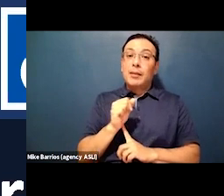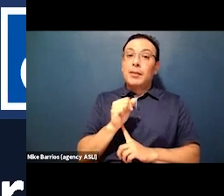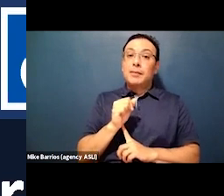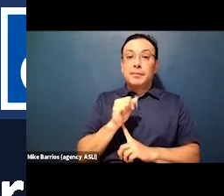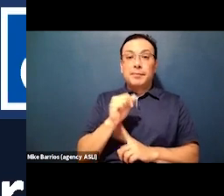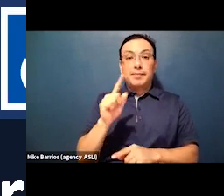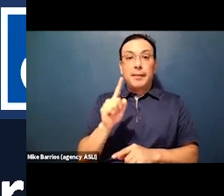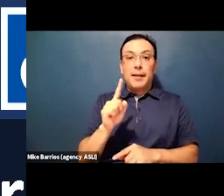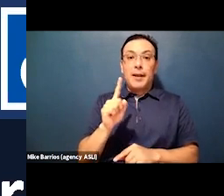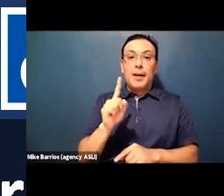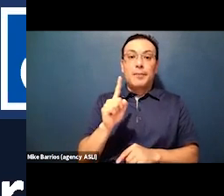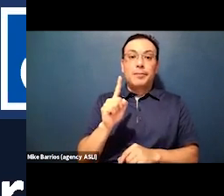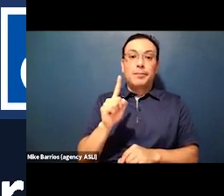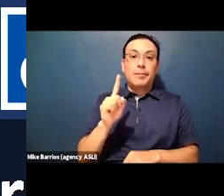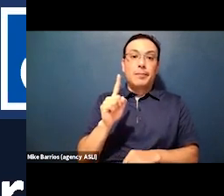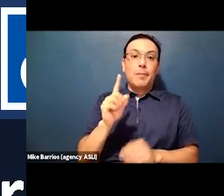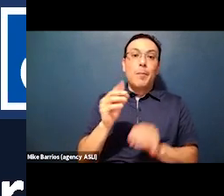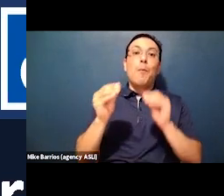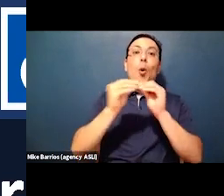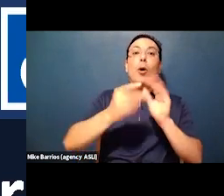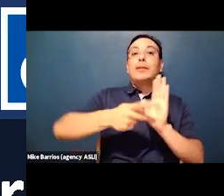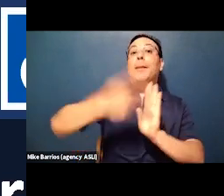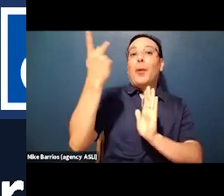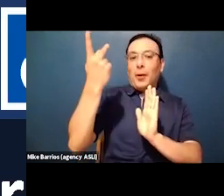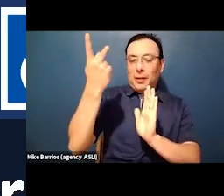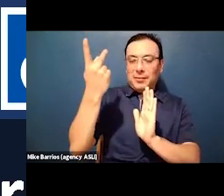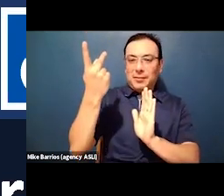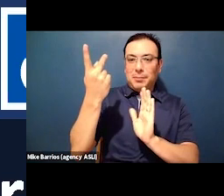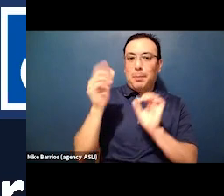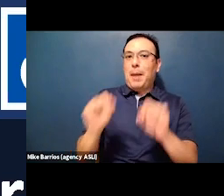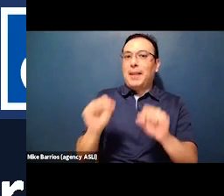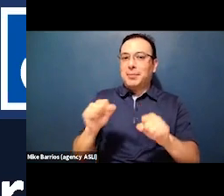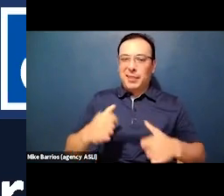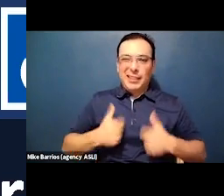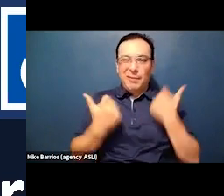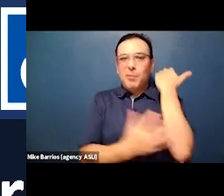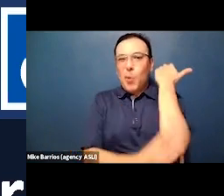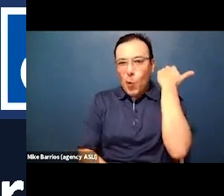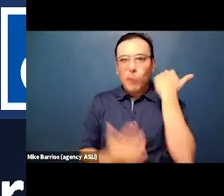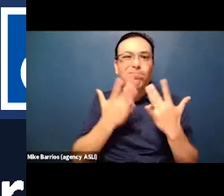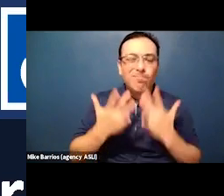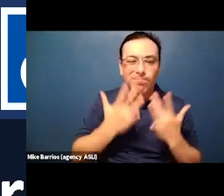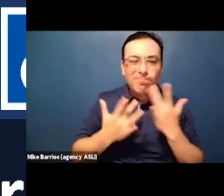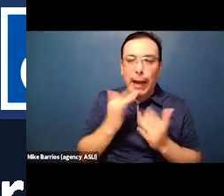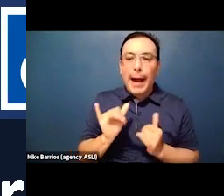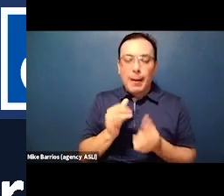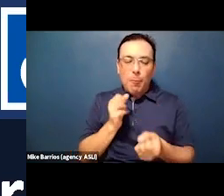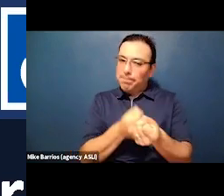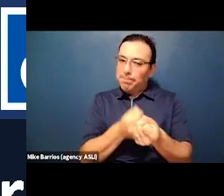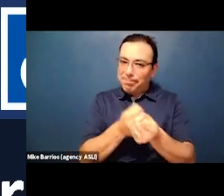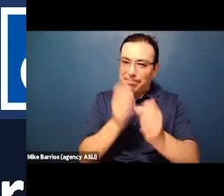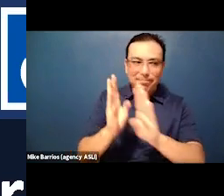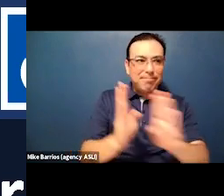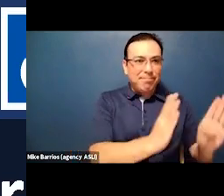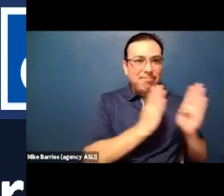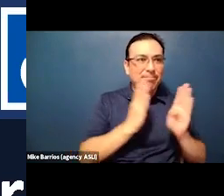that we face here at NYC at Work when we're trying to employ our constituents. Unemployment rates for